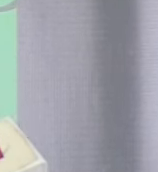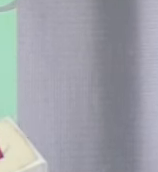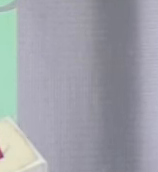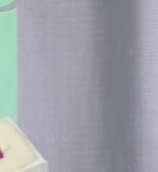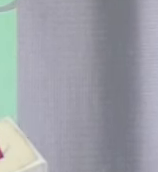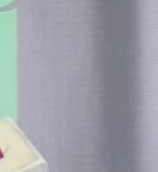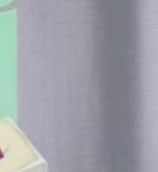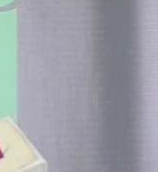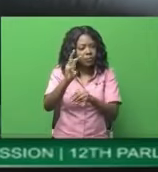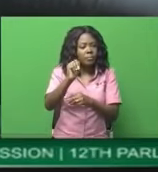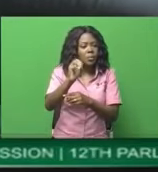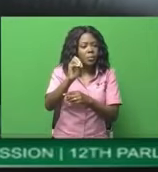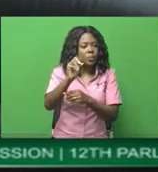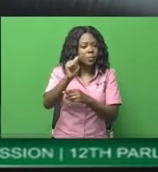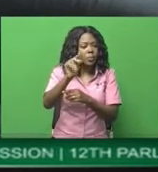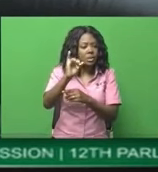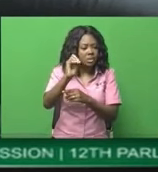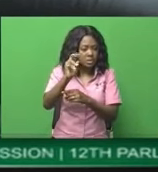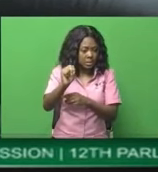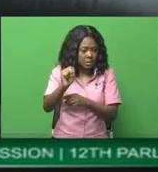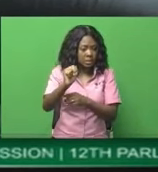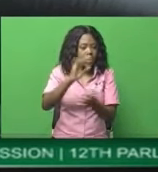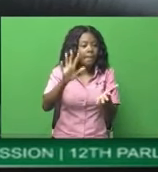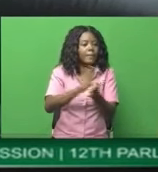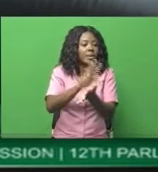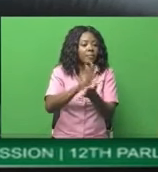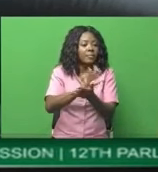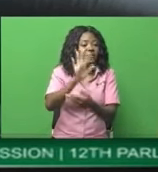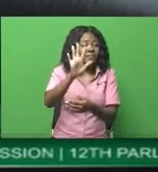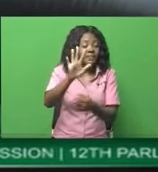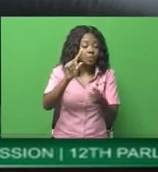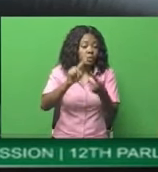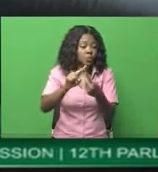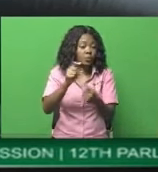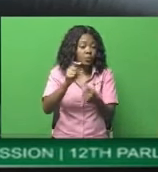and bring crime down. Kandace Jackson, Tobago Updates Television News.